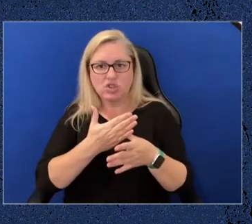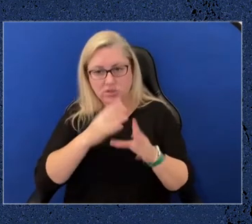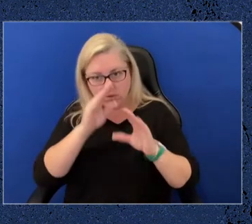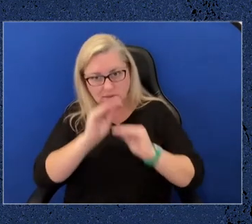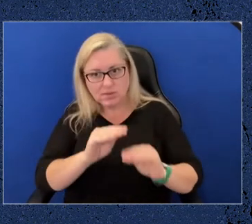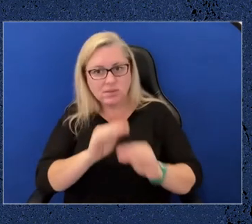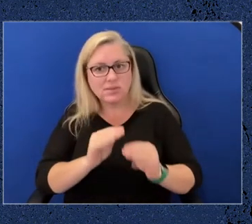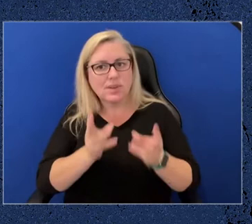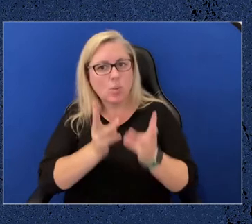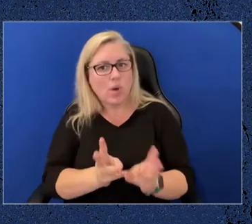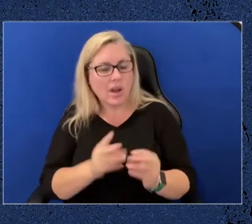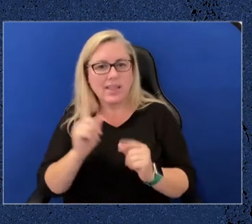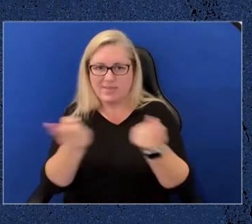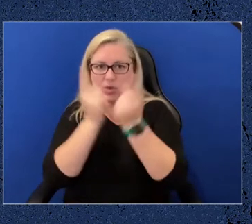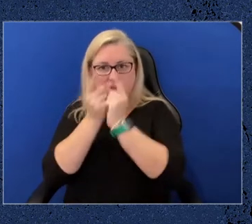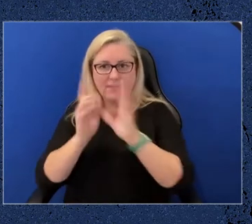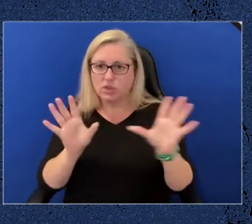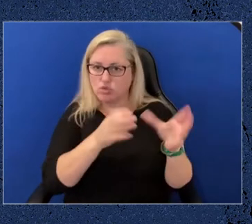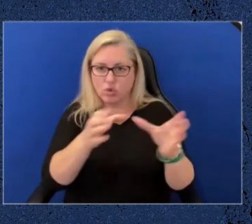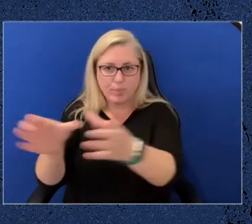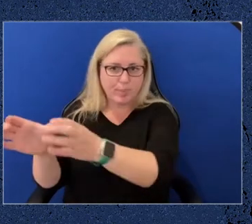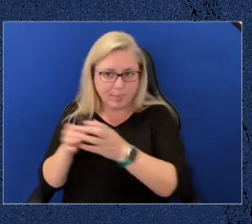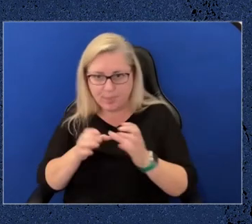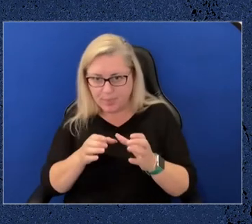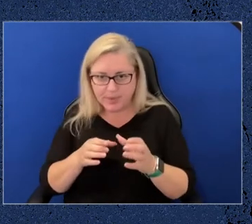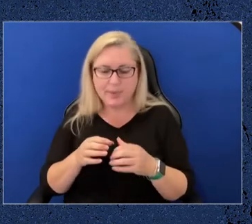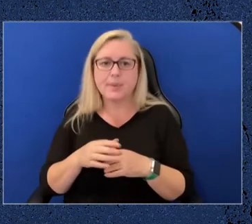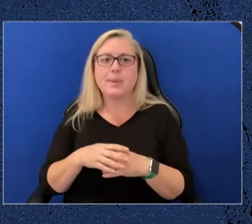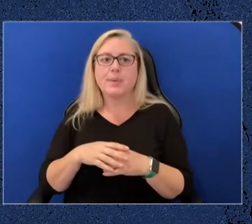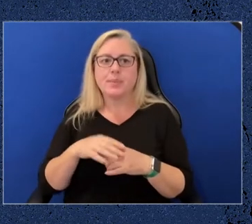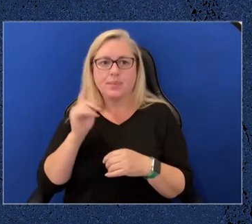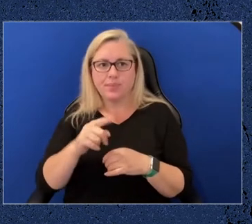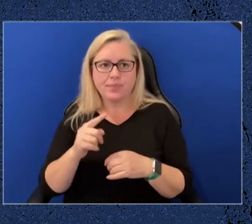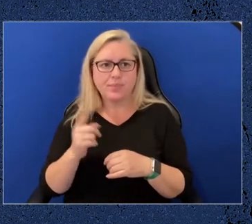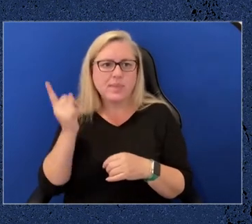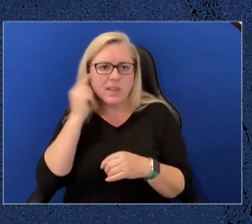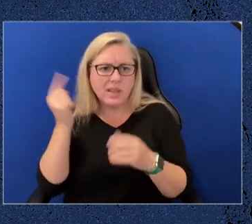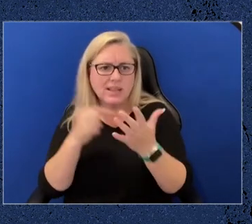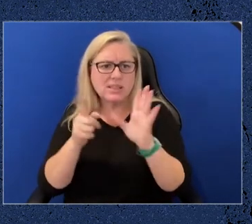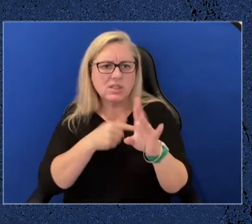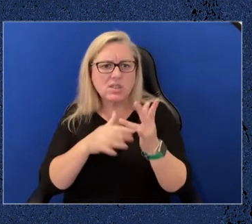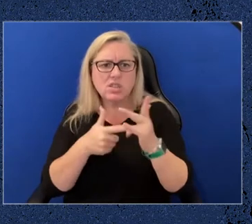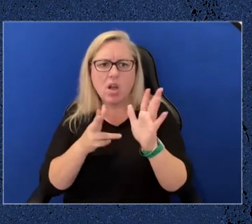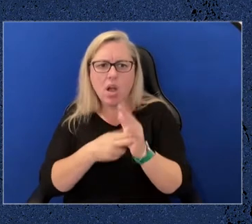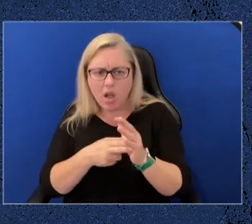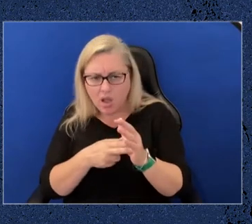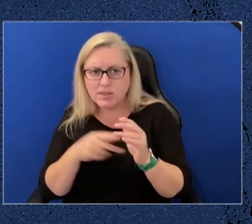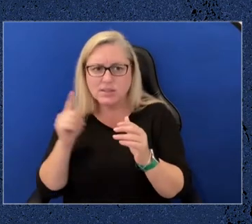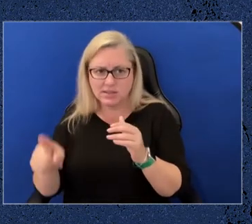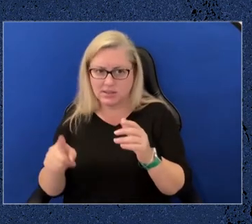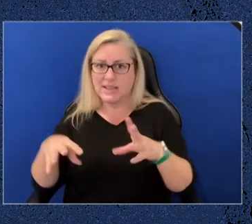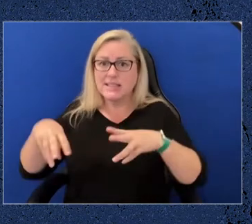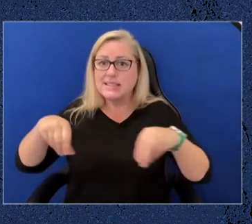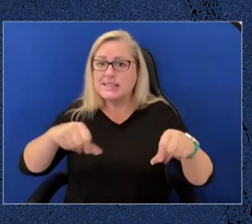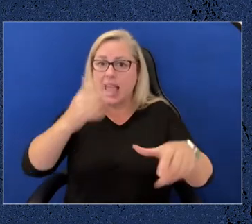by different groups of Indigenous peoples. So I don't know if anyone's heard of Tyson Yucca-Porter, who wrote Sand Talk. Sand Talk will blow your